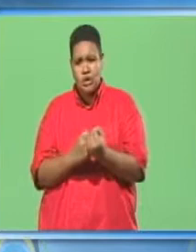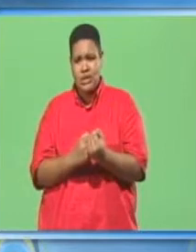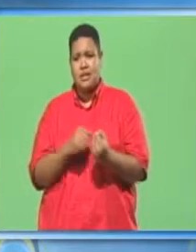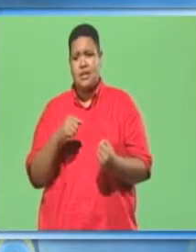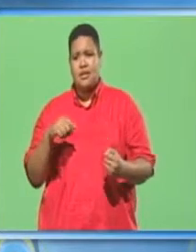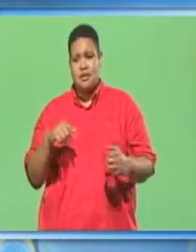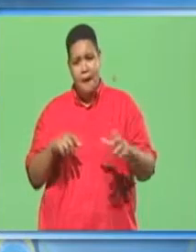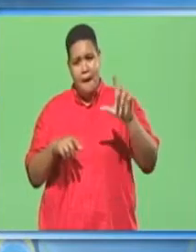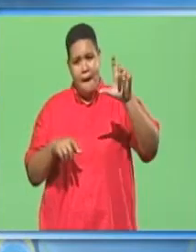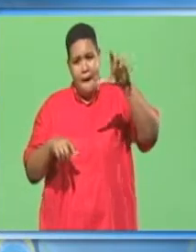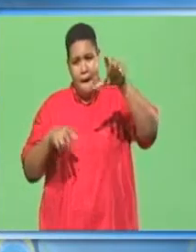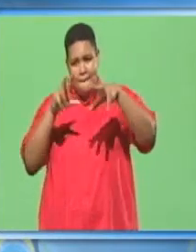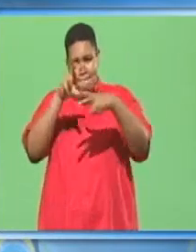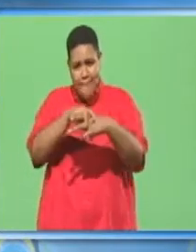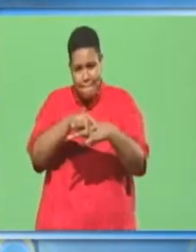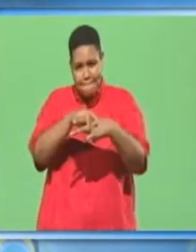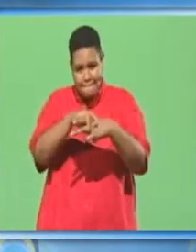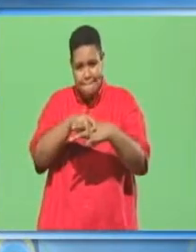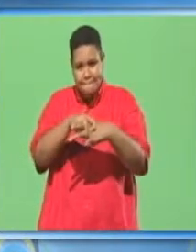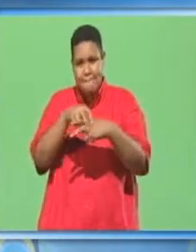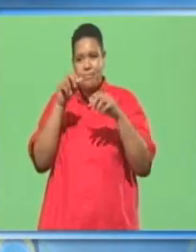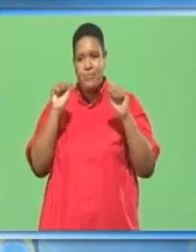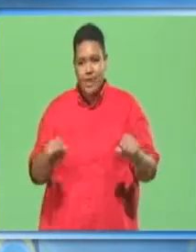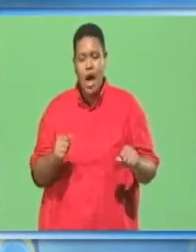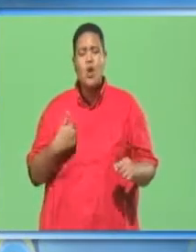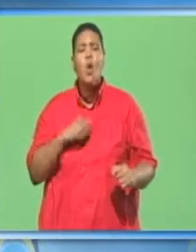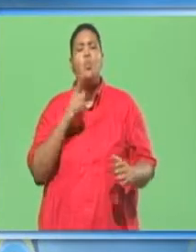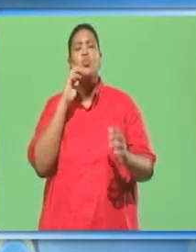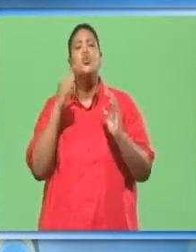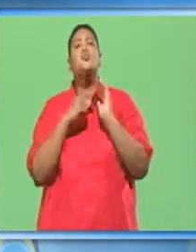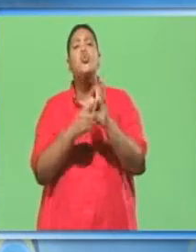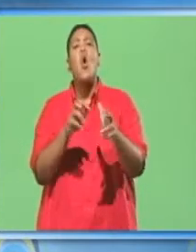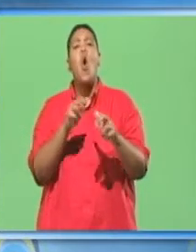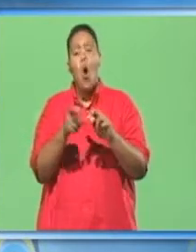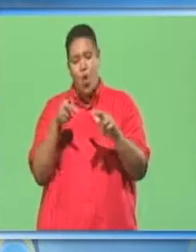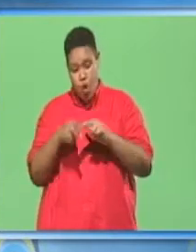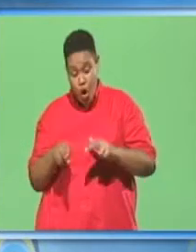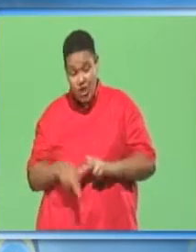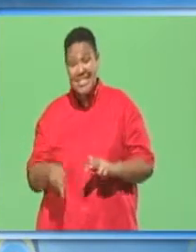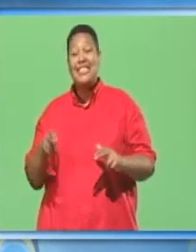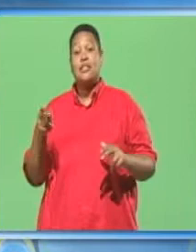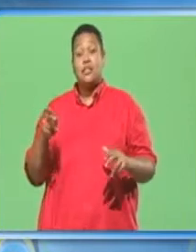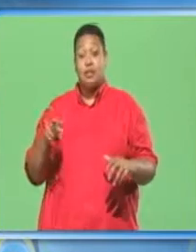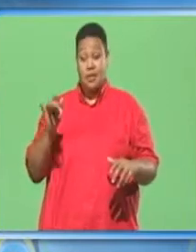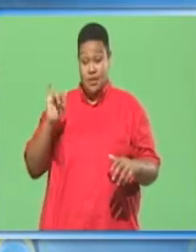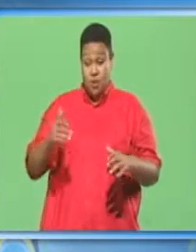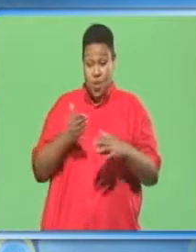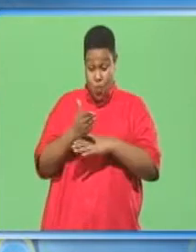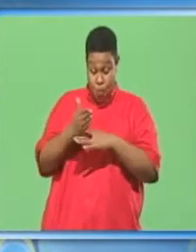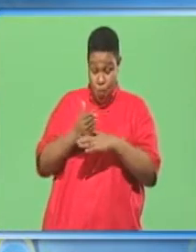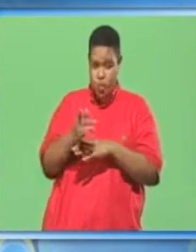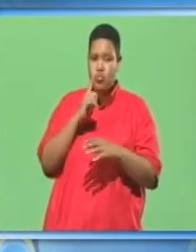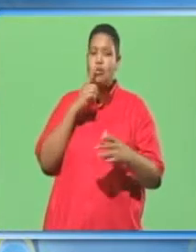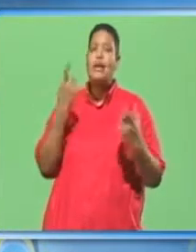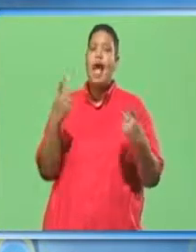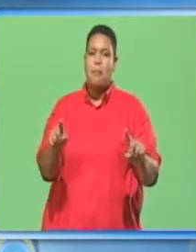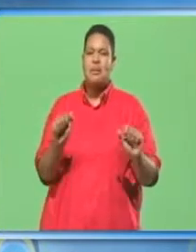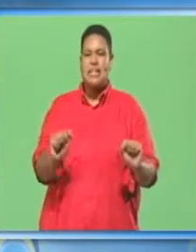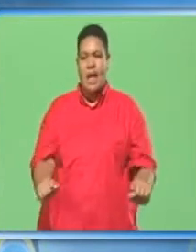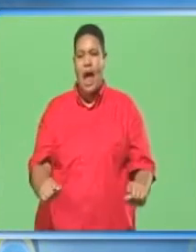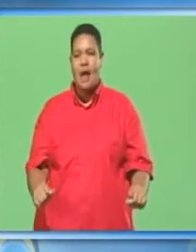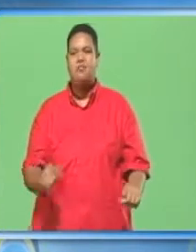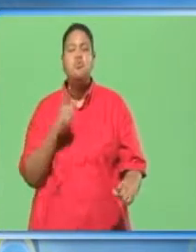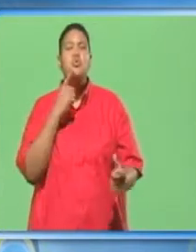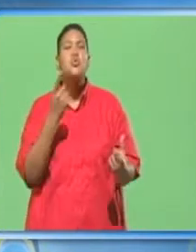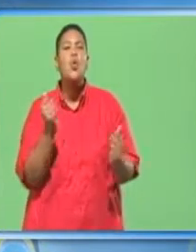fence. Now we will demonstrate how cutting the timber along this grain is done. This